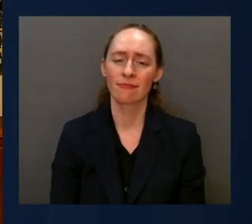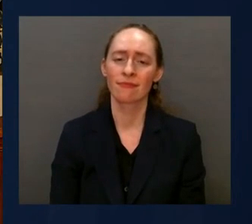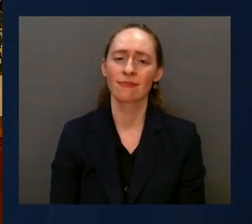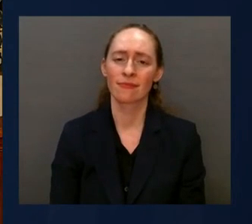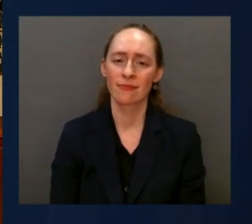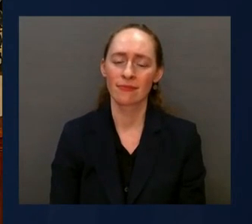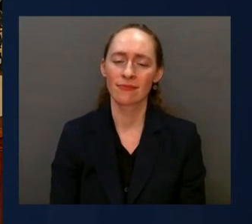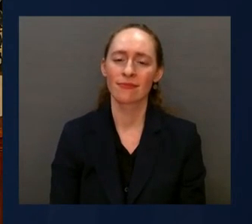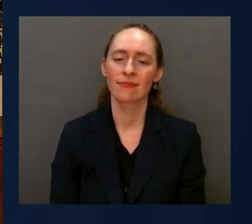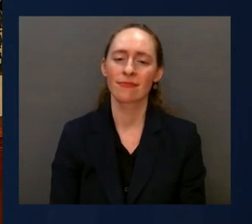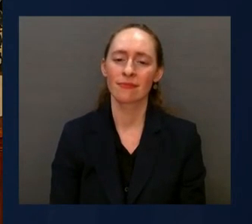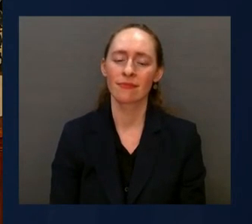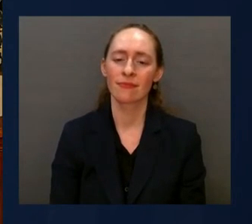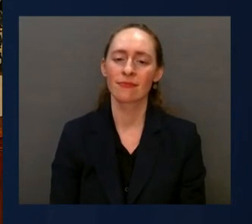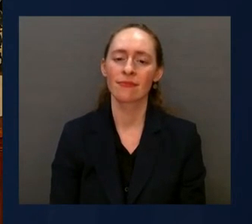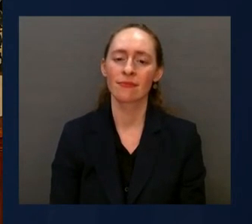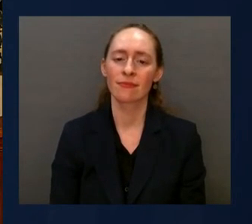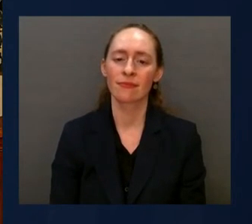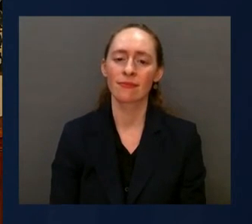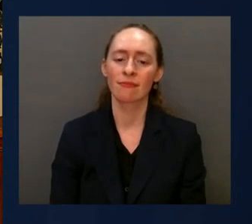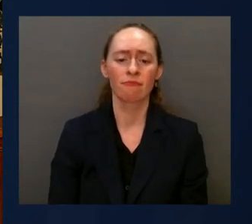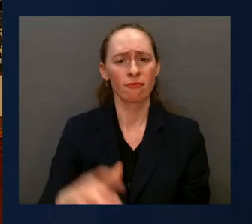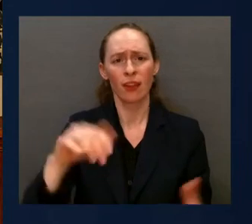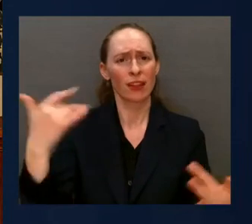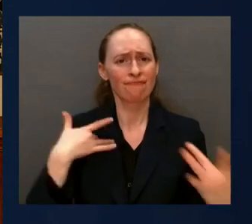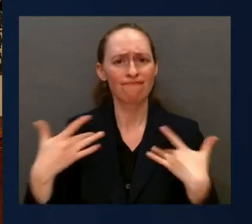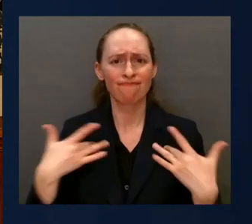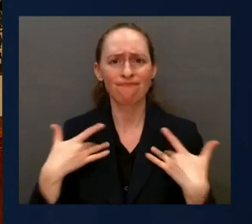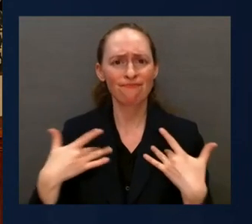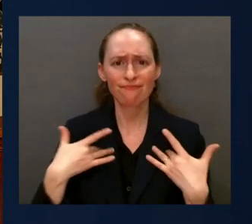per month so far. We're protecting